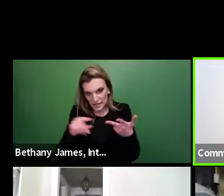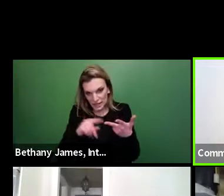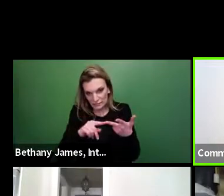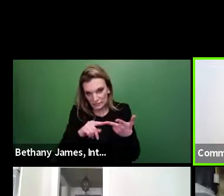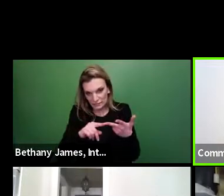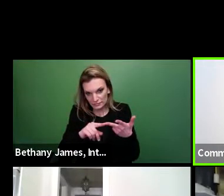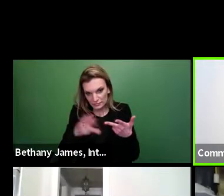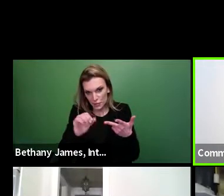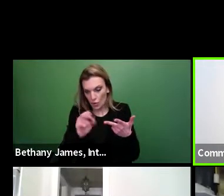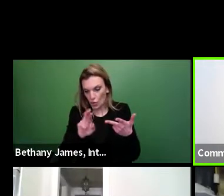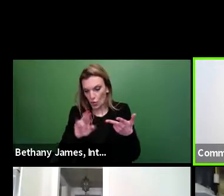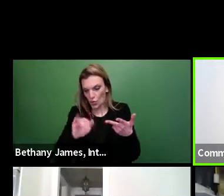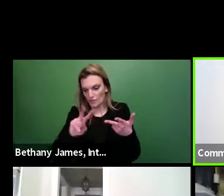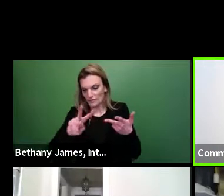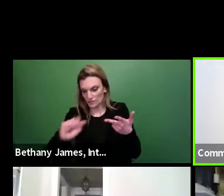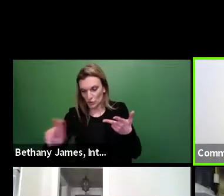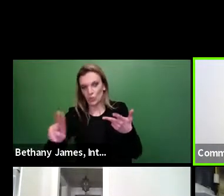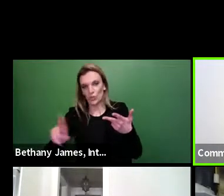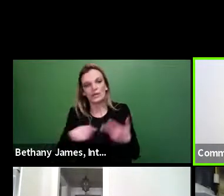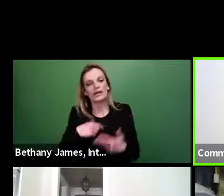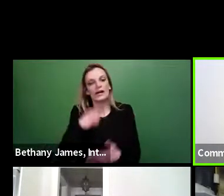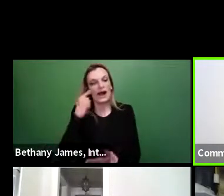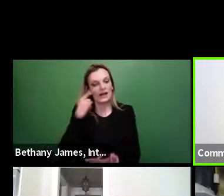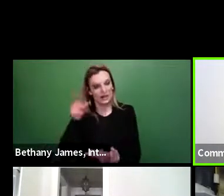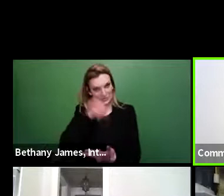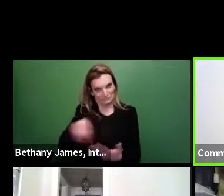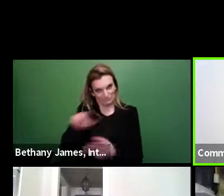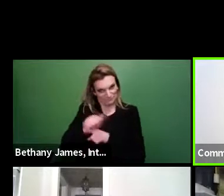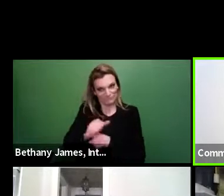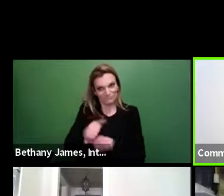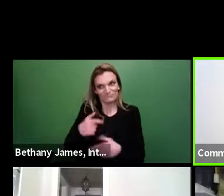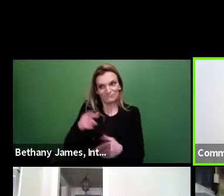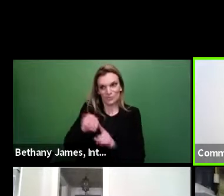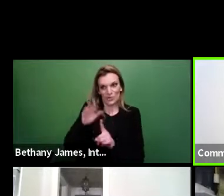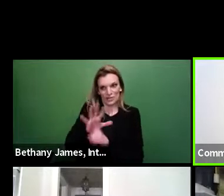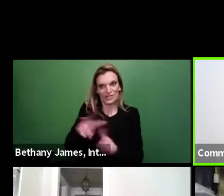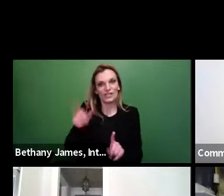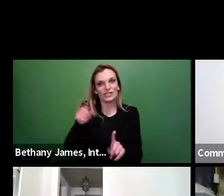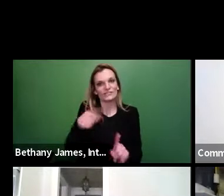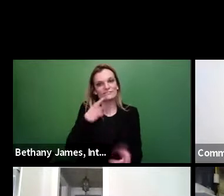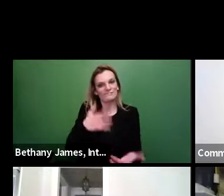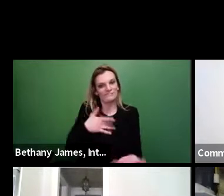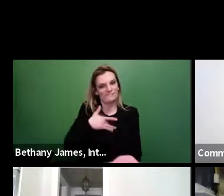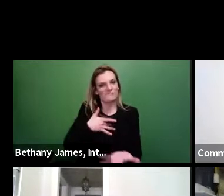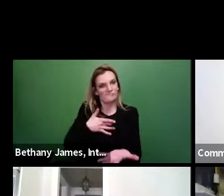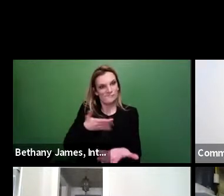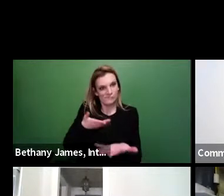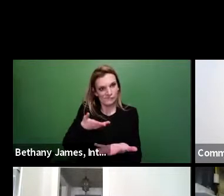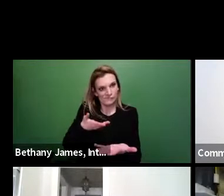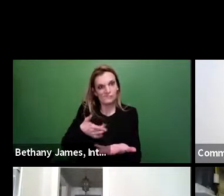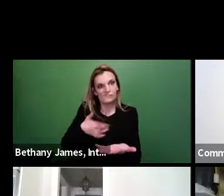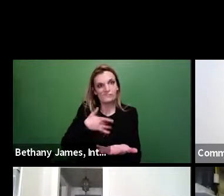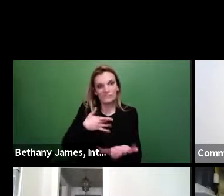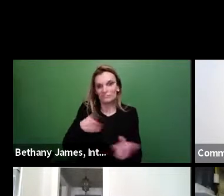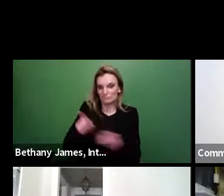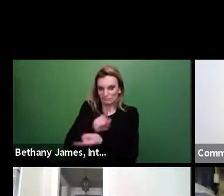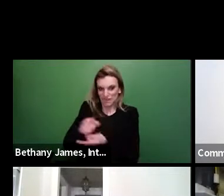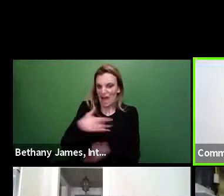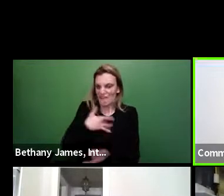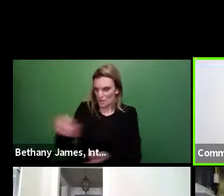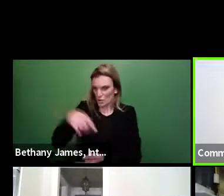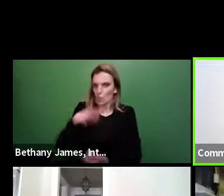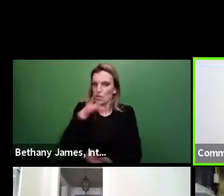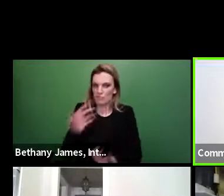experience. And I think that all of my colleagues are going to be very pleased with the contributions they are going to make to the commission.